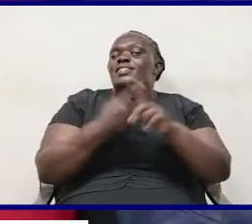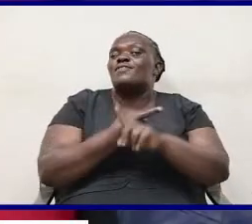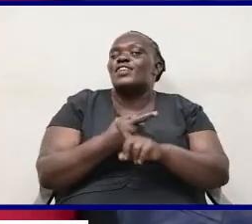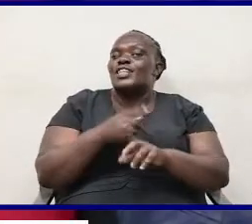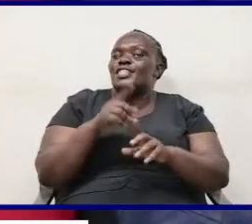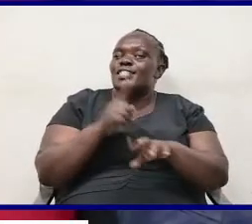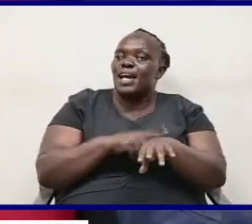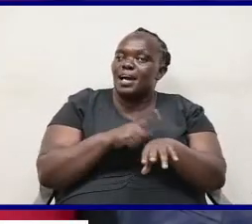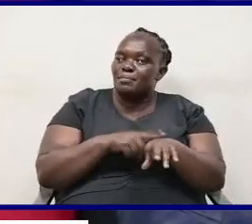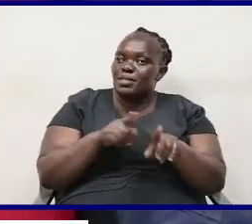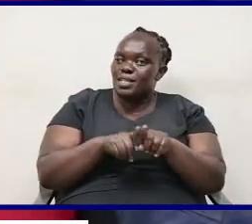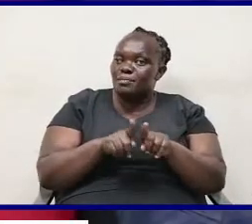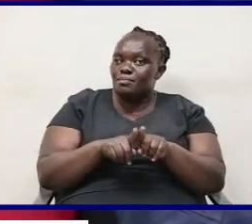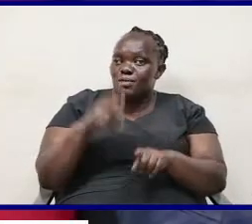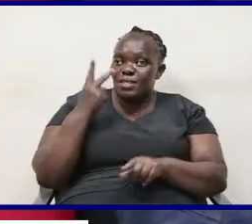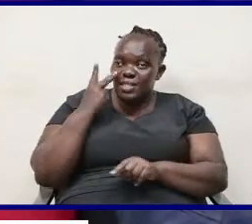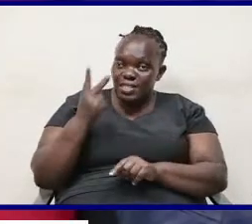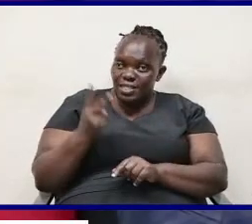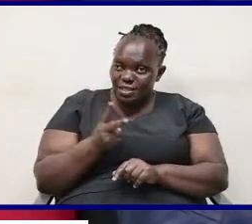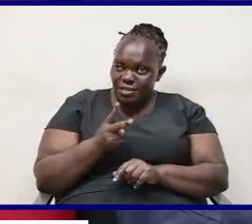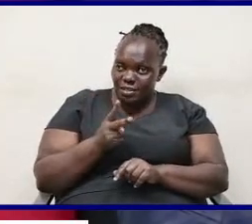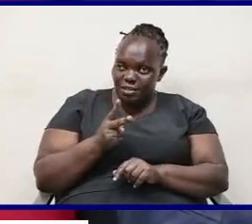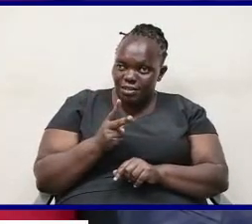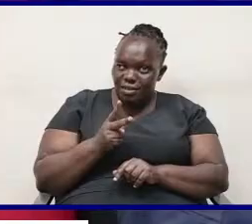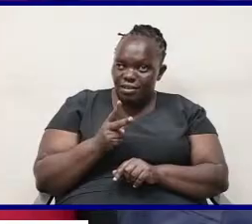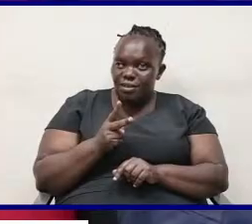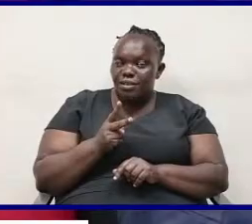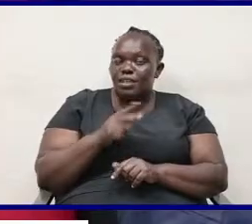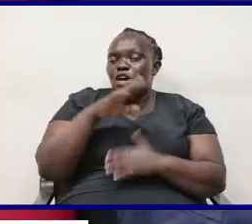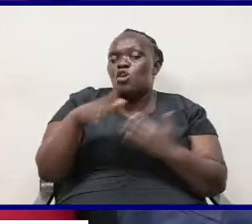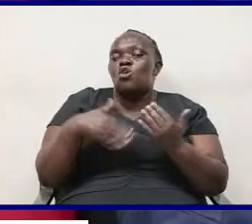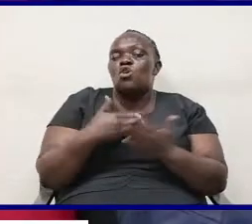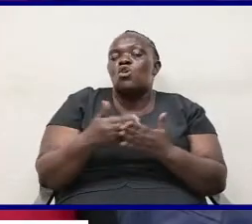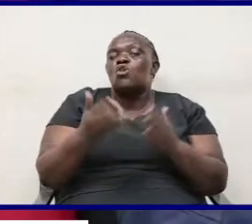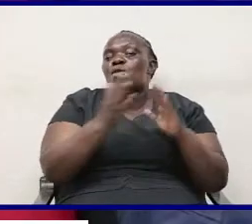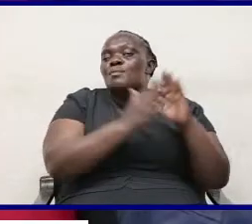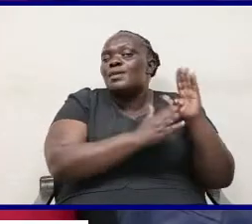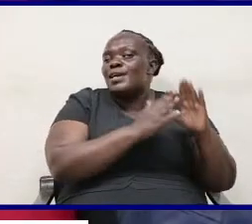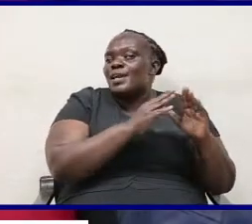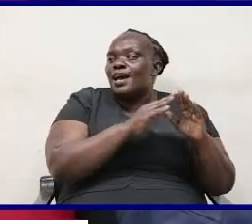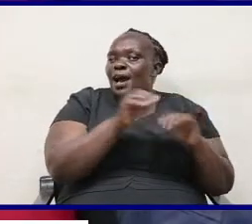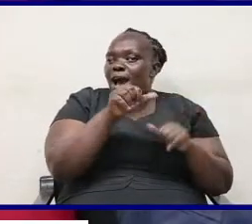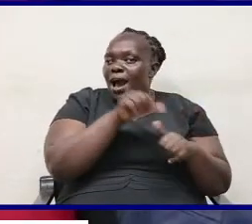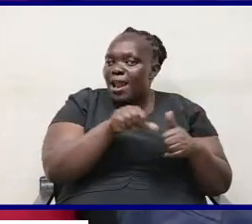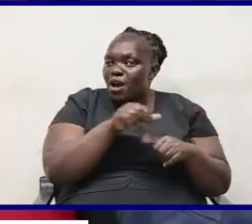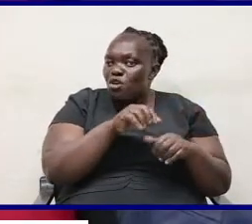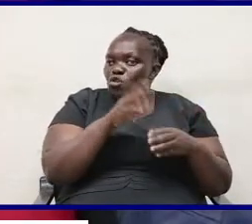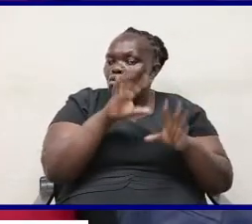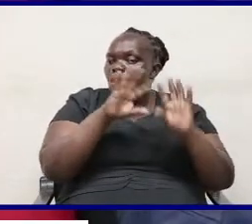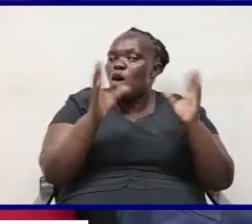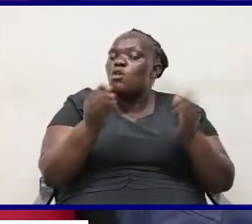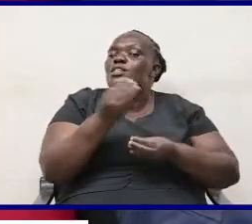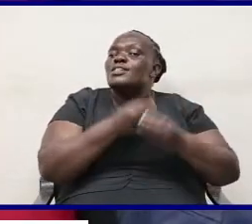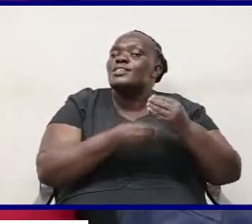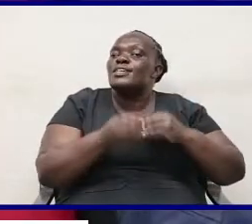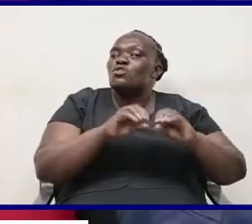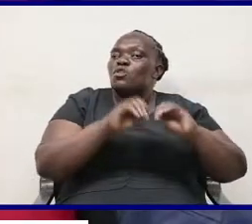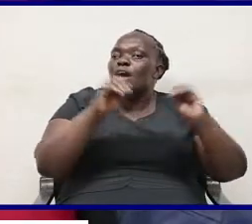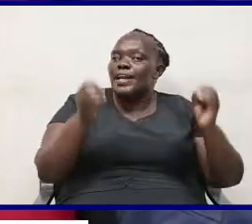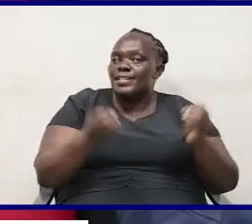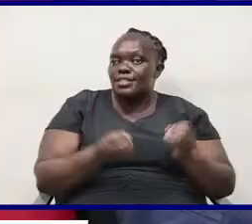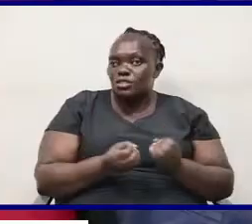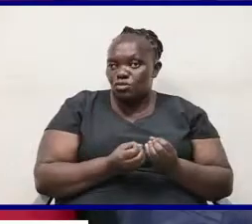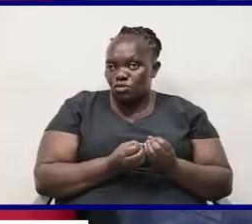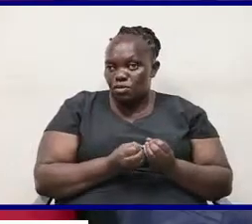extraordinary times. We are seeing the whole arrangement around the World Trade Organization and